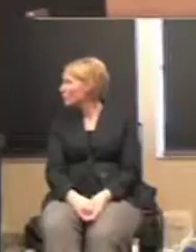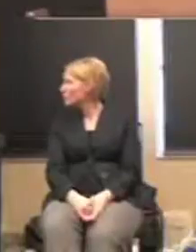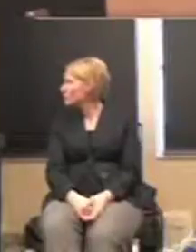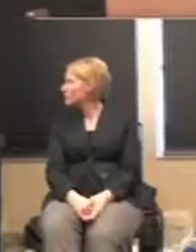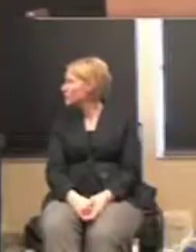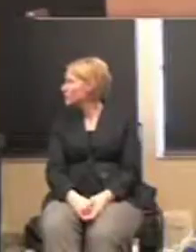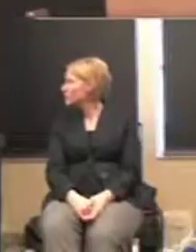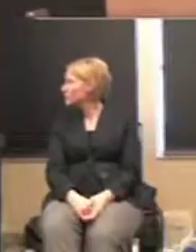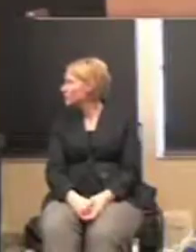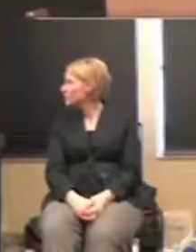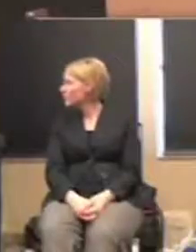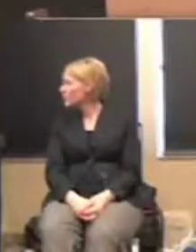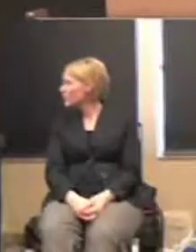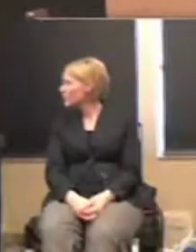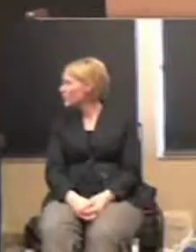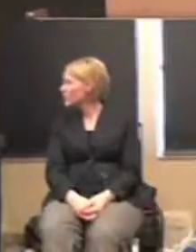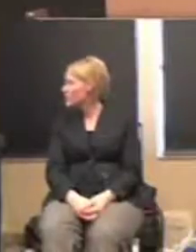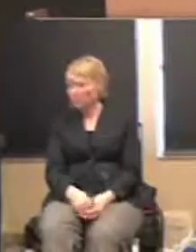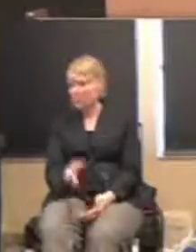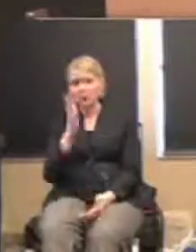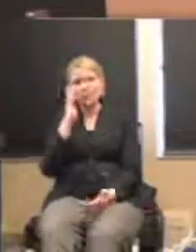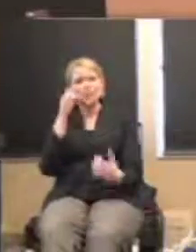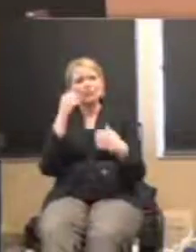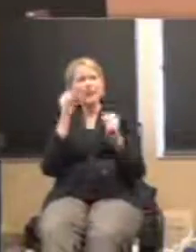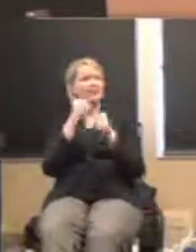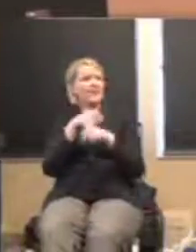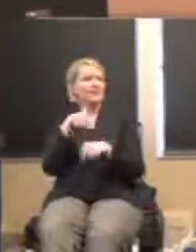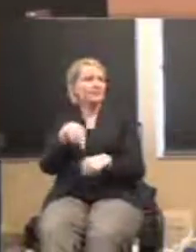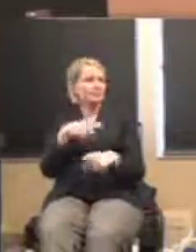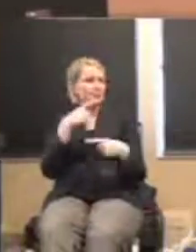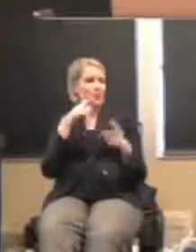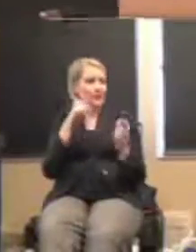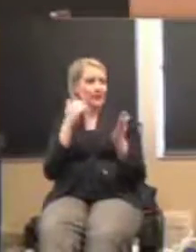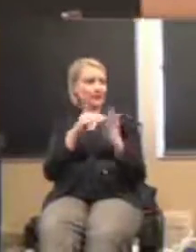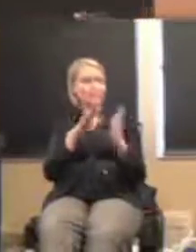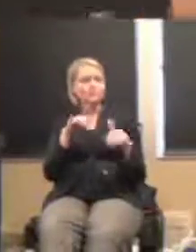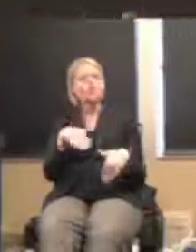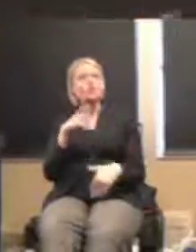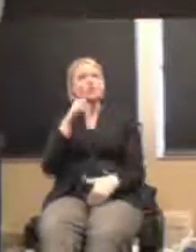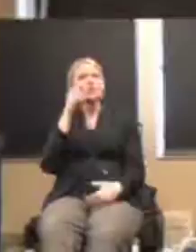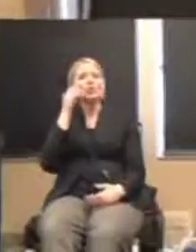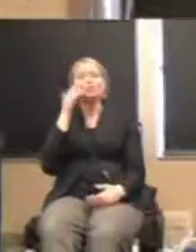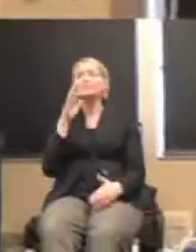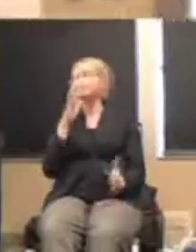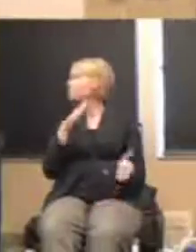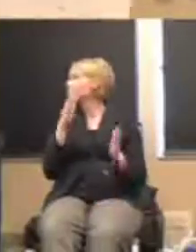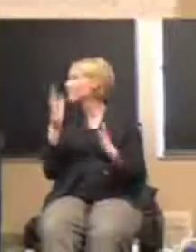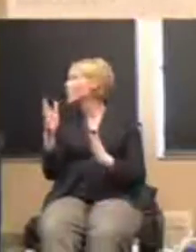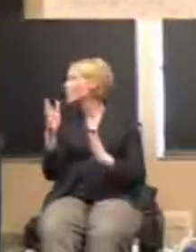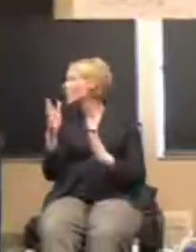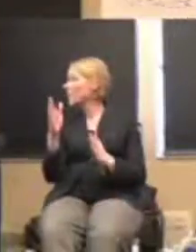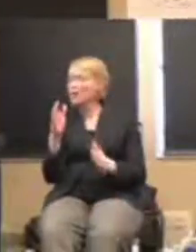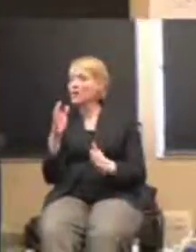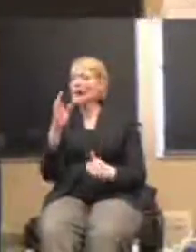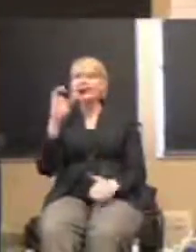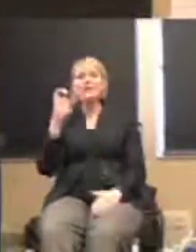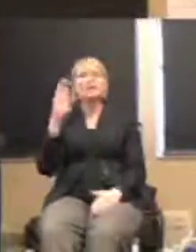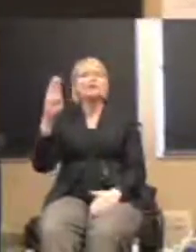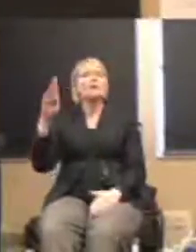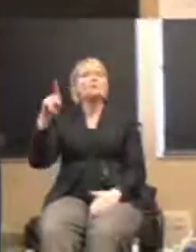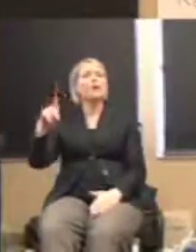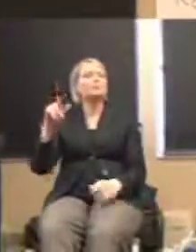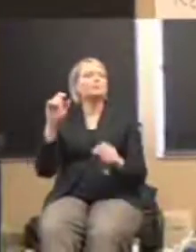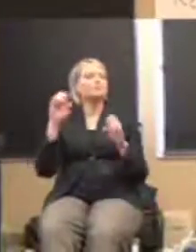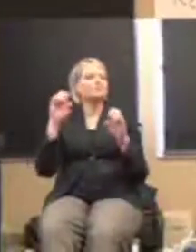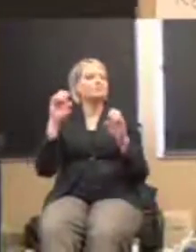will try and make this work again. Who knows, right? So our next evidence-based practice is exercise. I'm not going to spend a whole